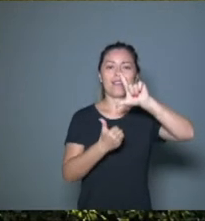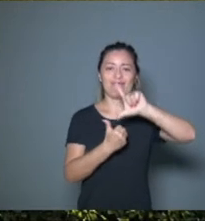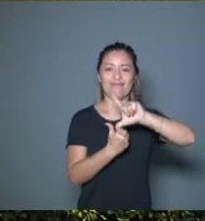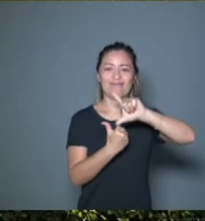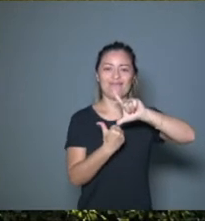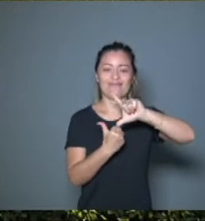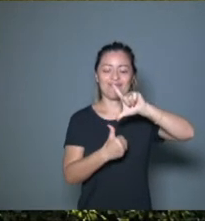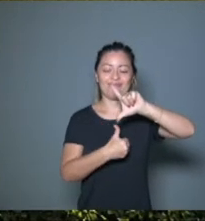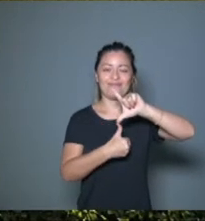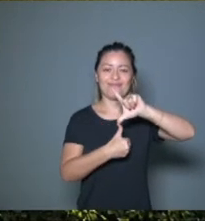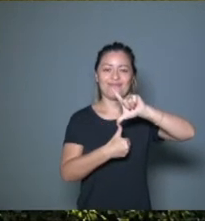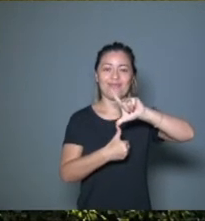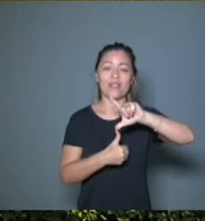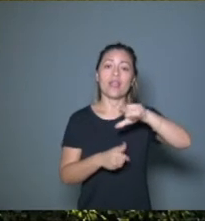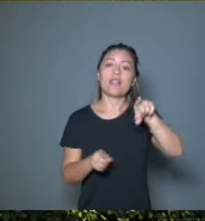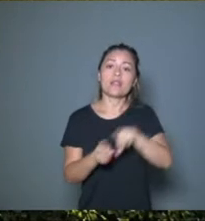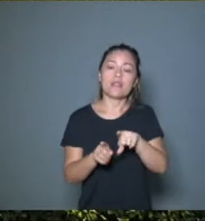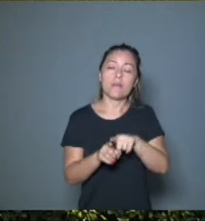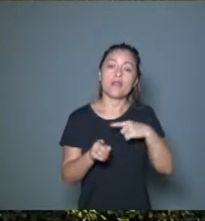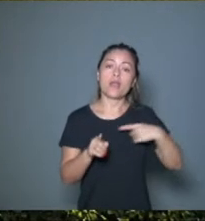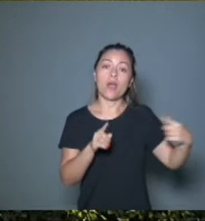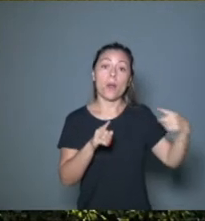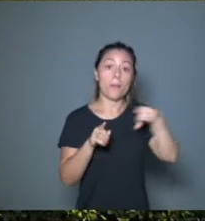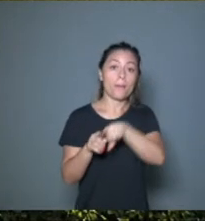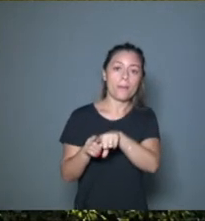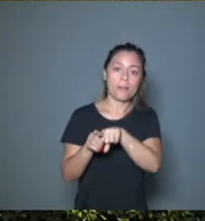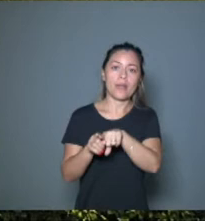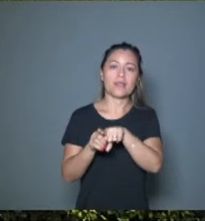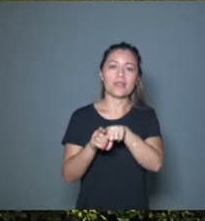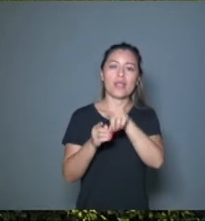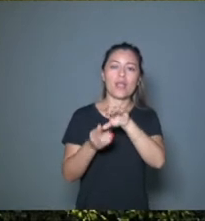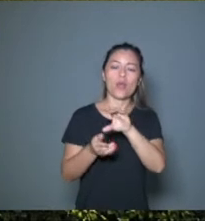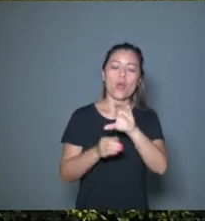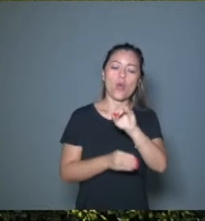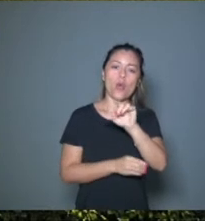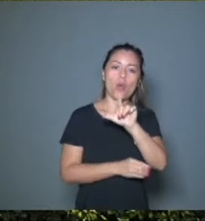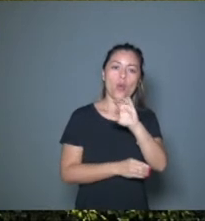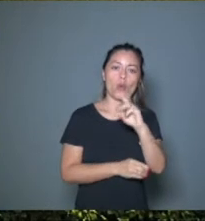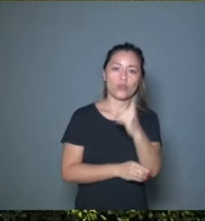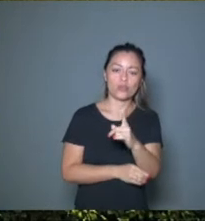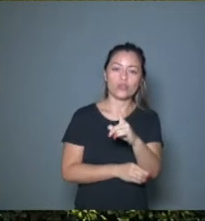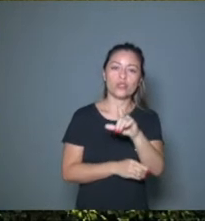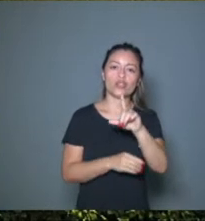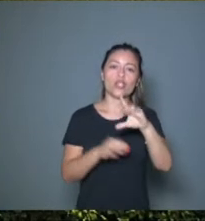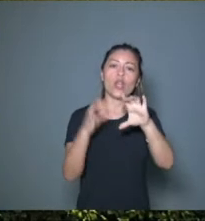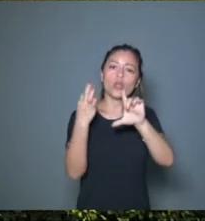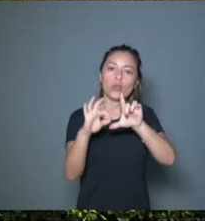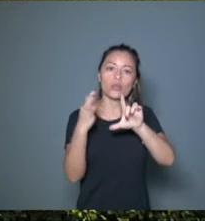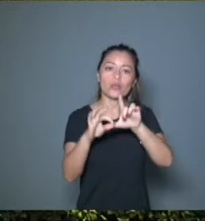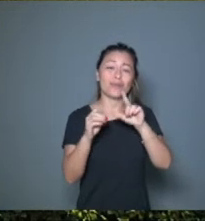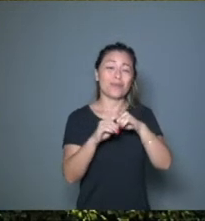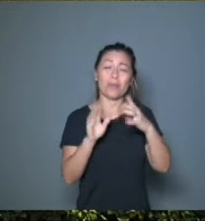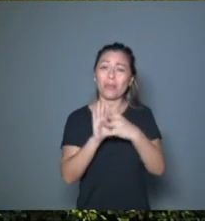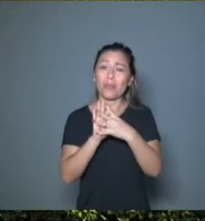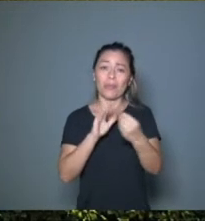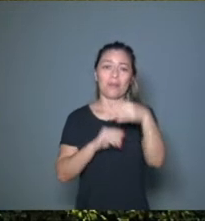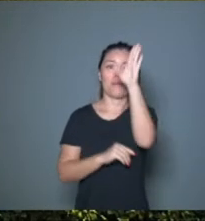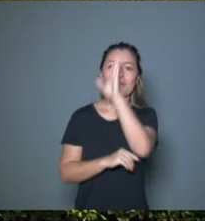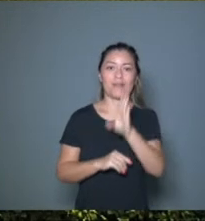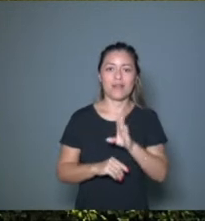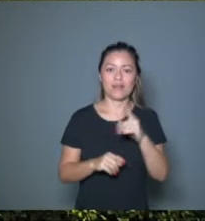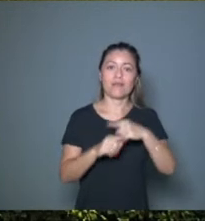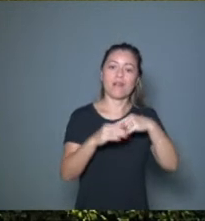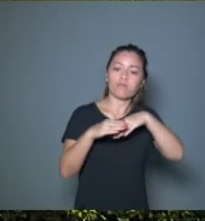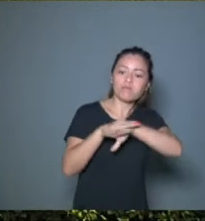the Paiaguas farm we have in Mato Grosso. Cote Logistica is an exemplary